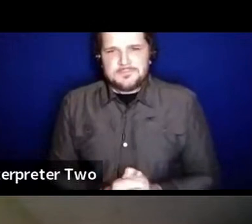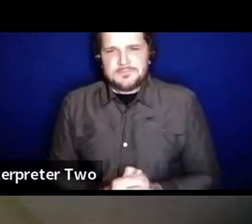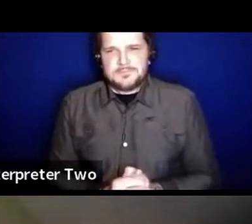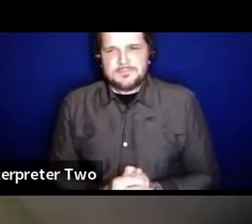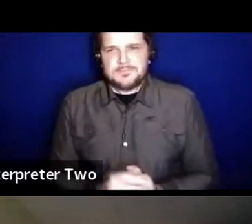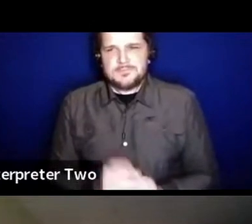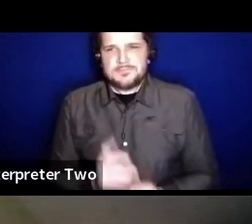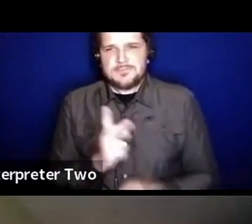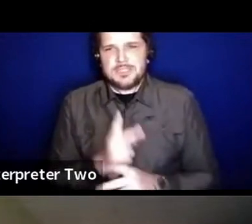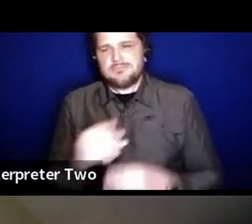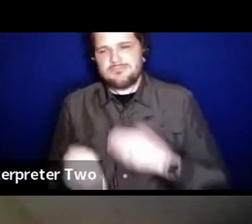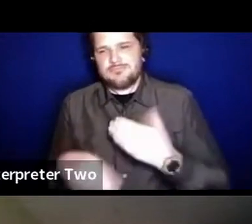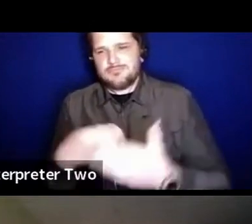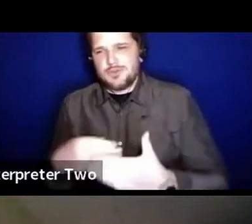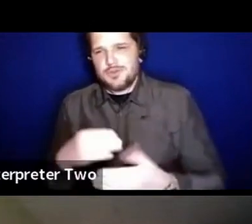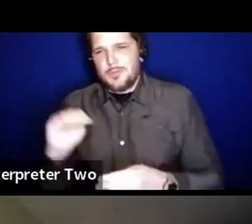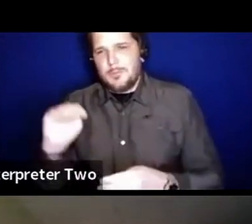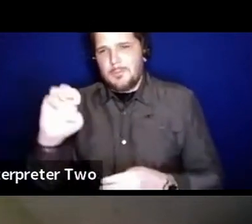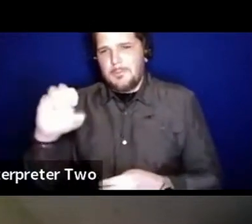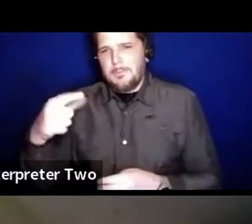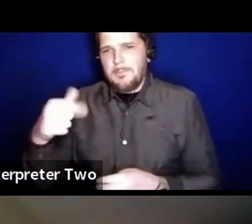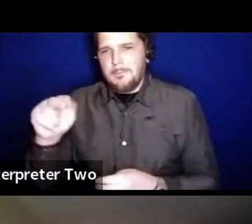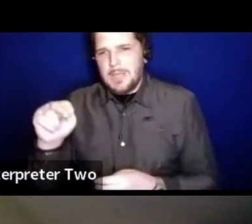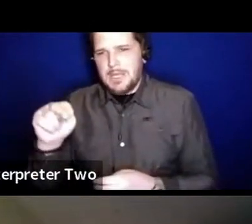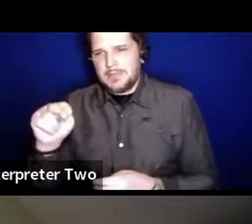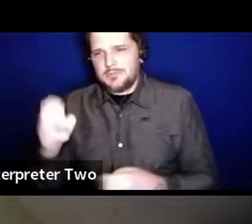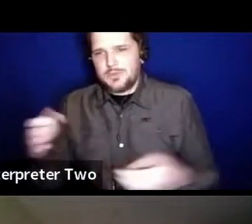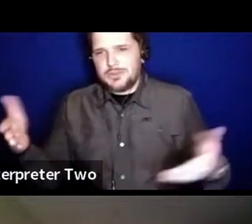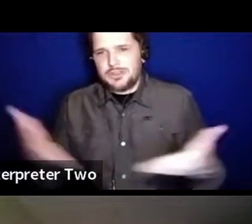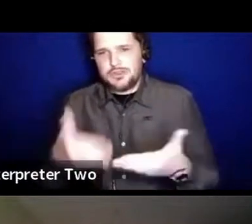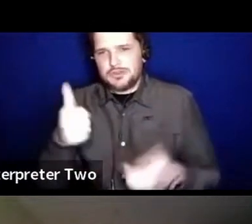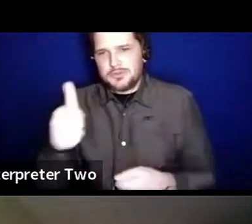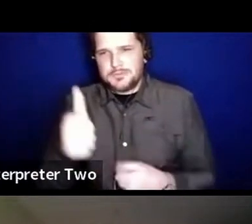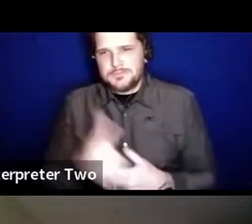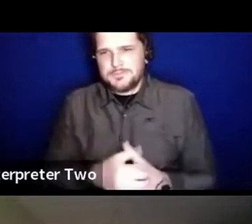let's keep it rolling. I guess Megan, if you want to introduce yourself.